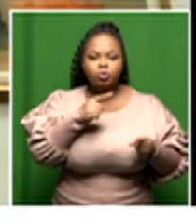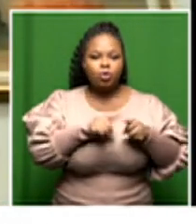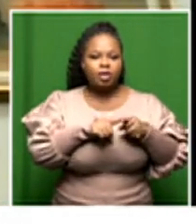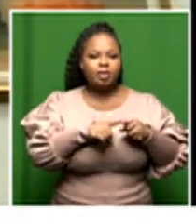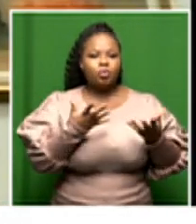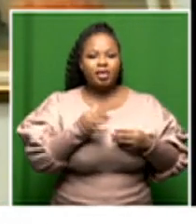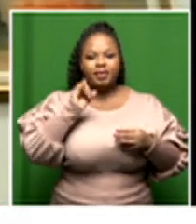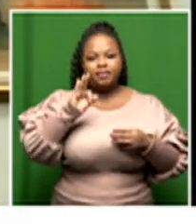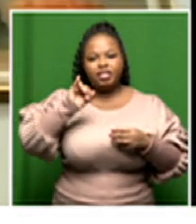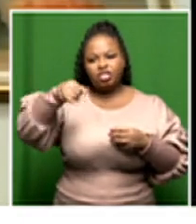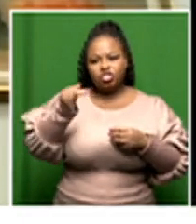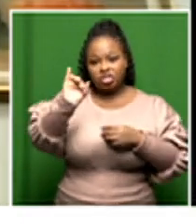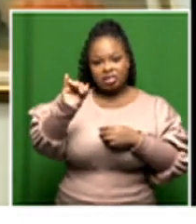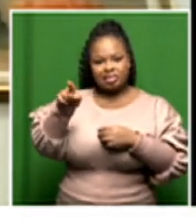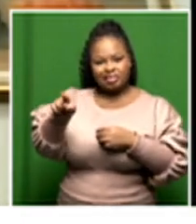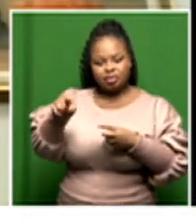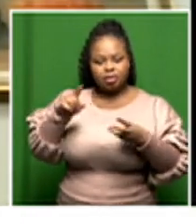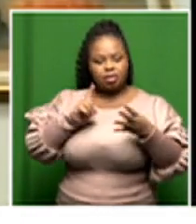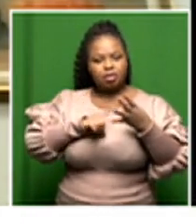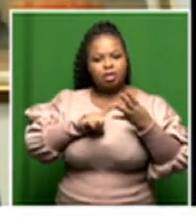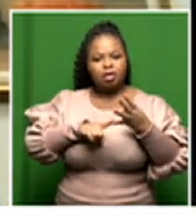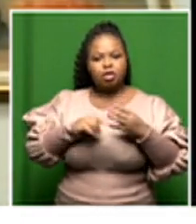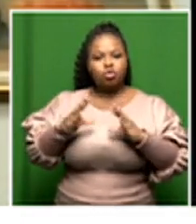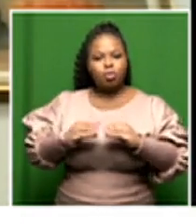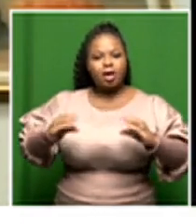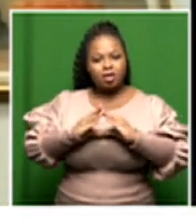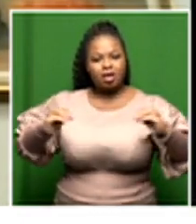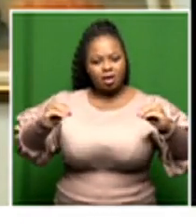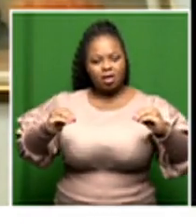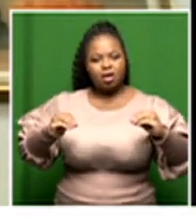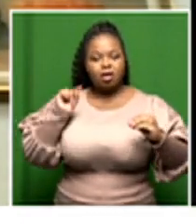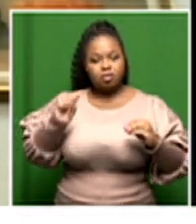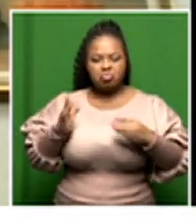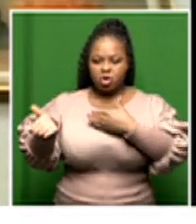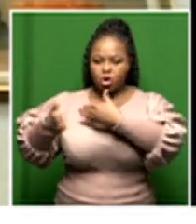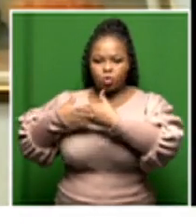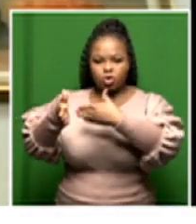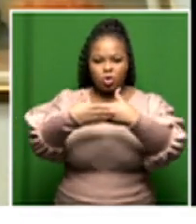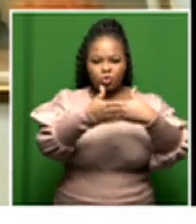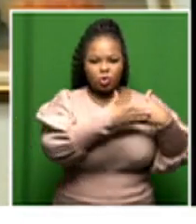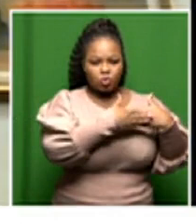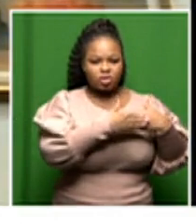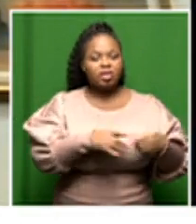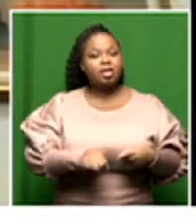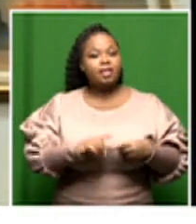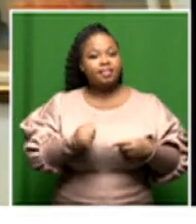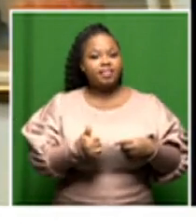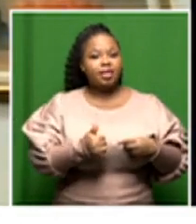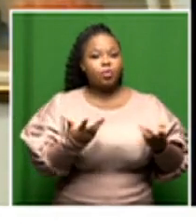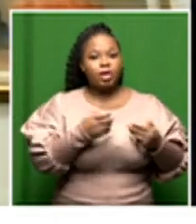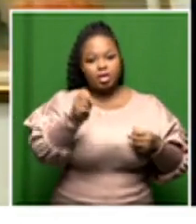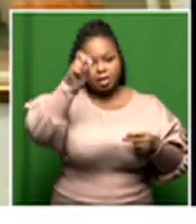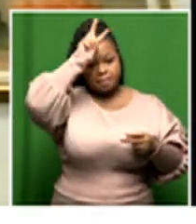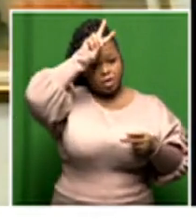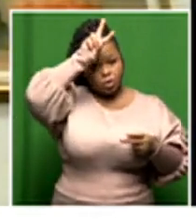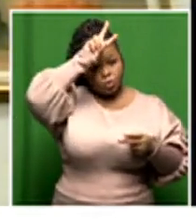in Fiji, the embassy in Romania, in Bucharest will be closed. Lima in